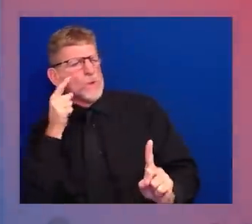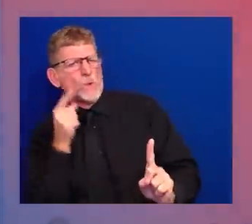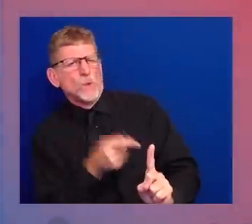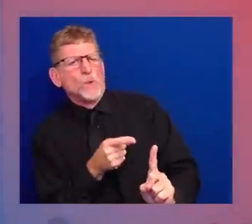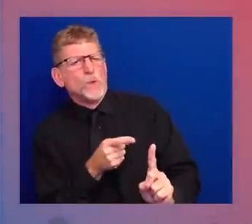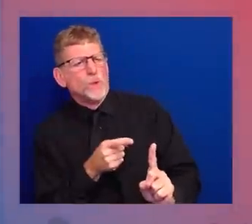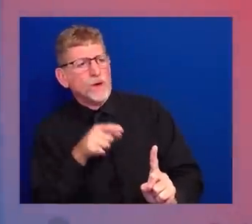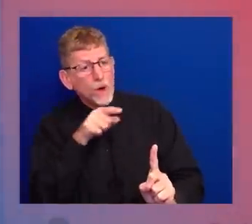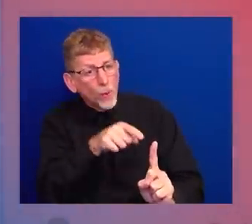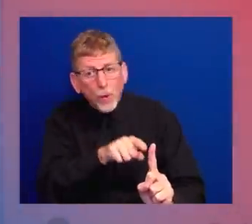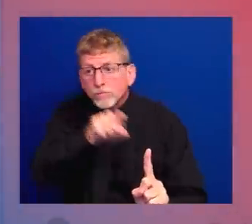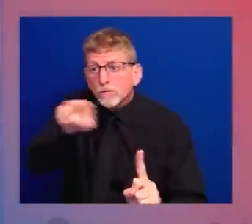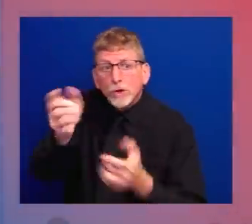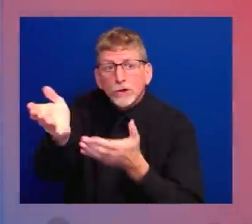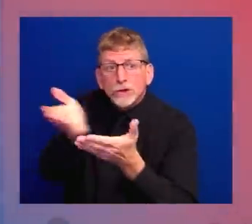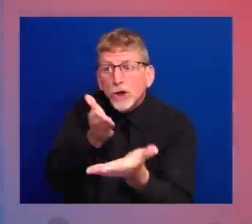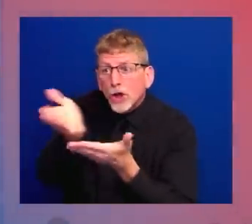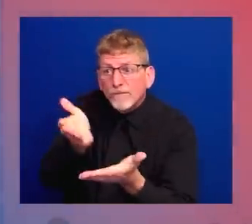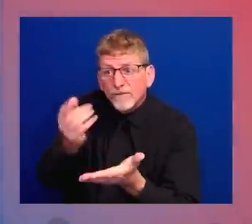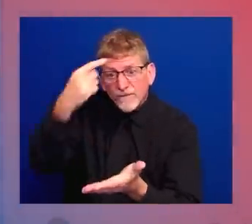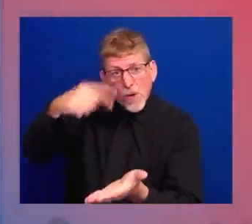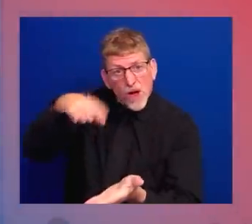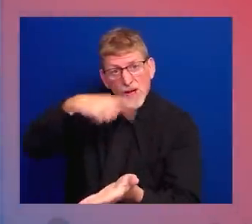Vets depend on that promise